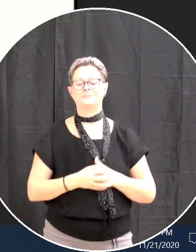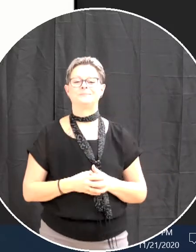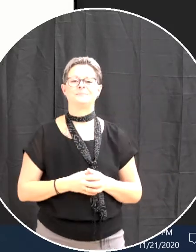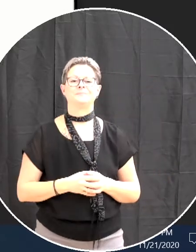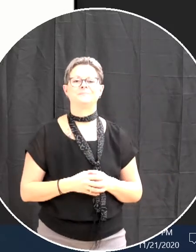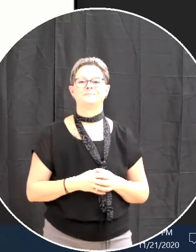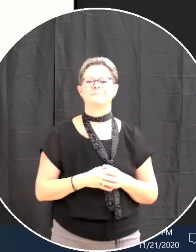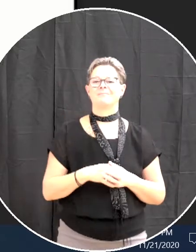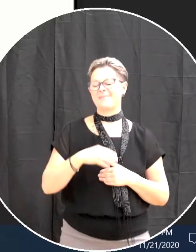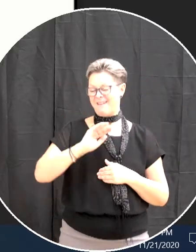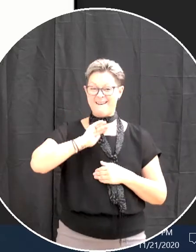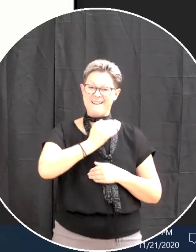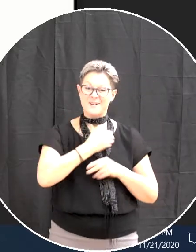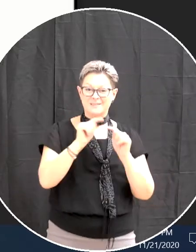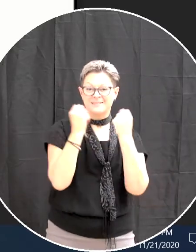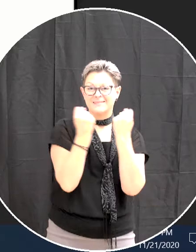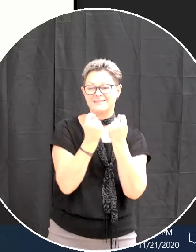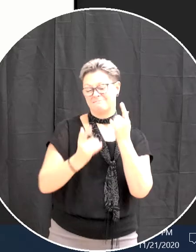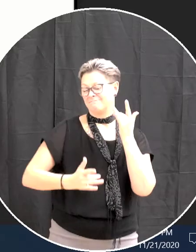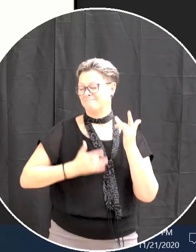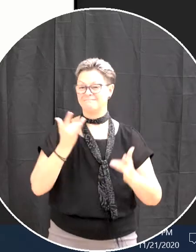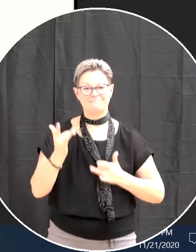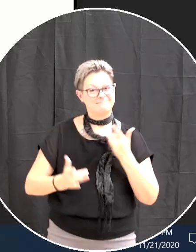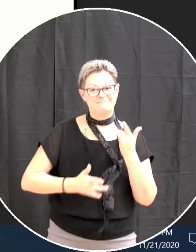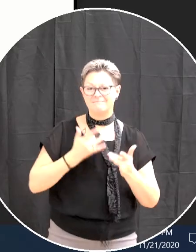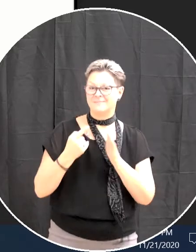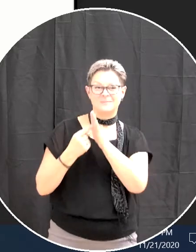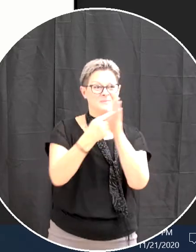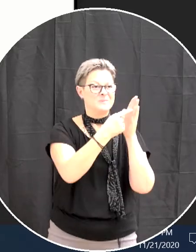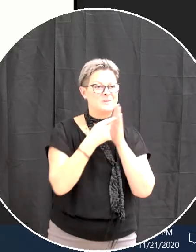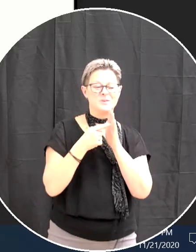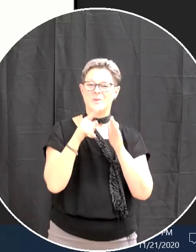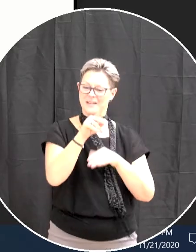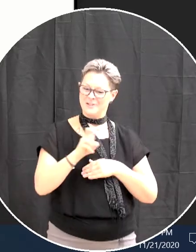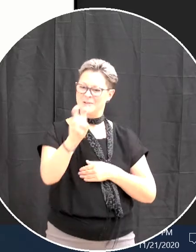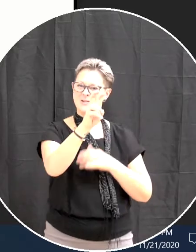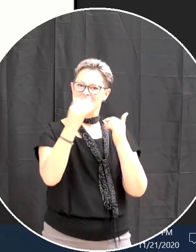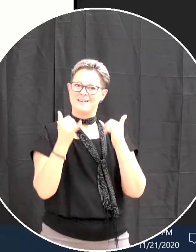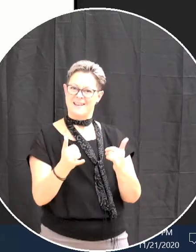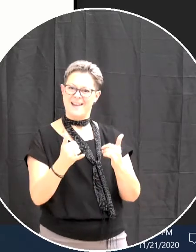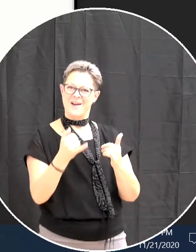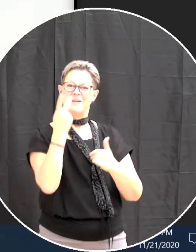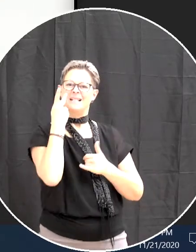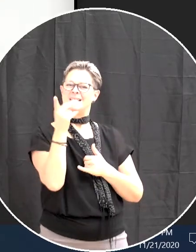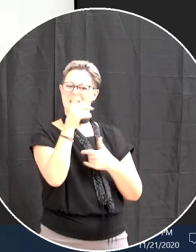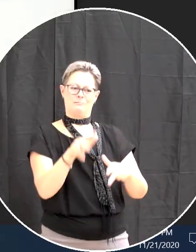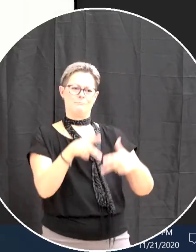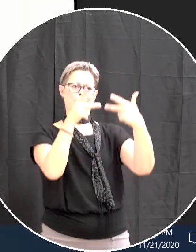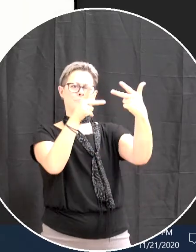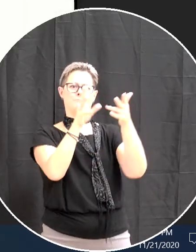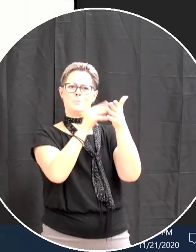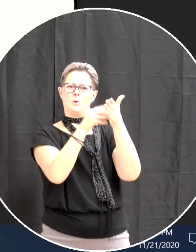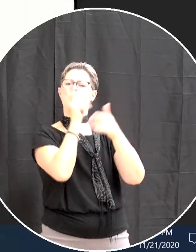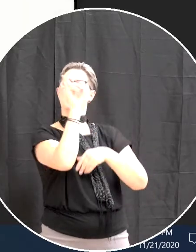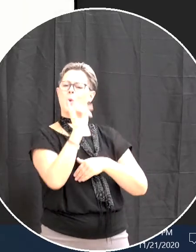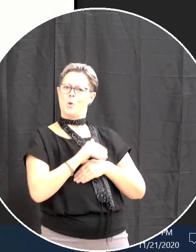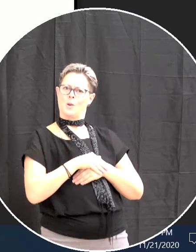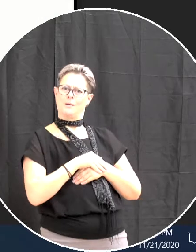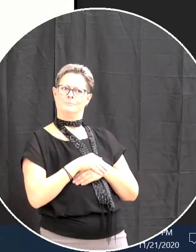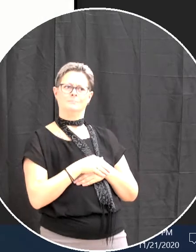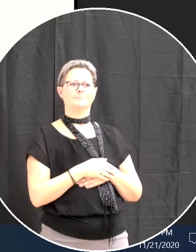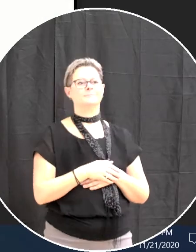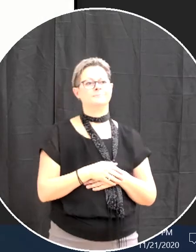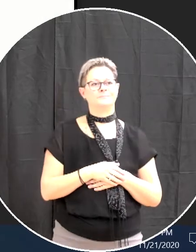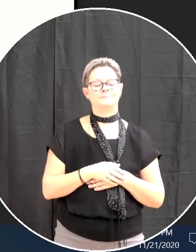Learning team are excited to share the beginning of our journey as we take a deep dive into remote learning. Our remote